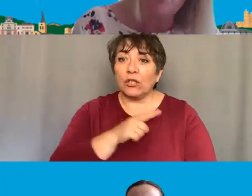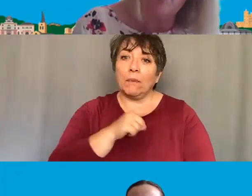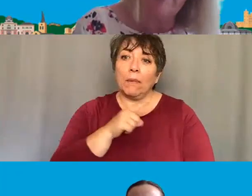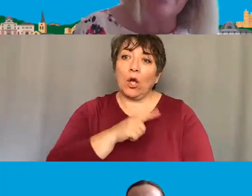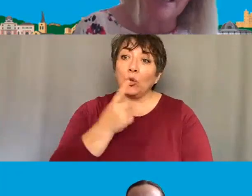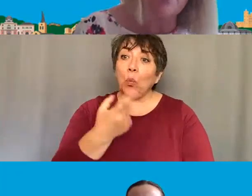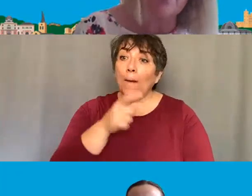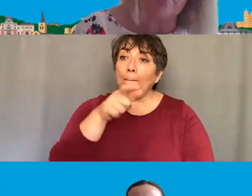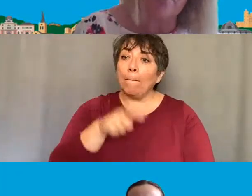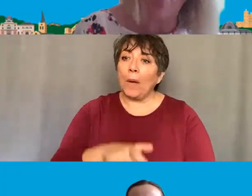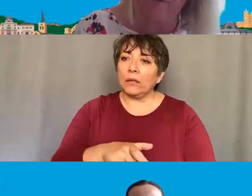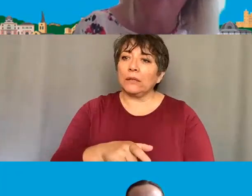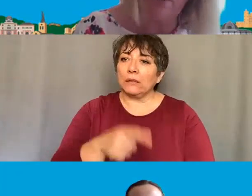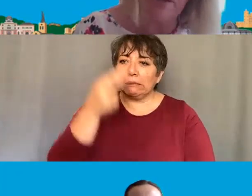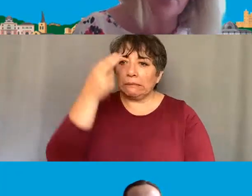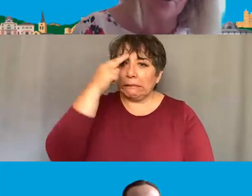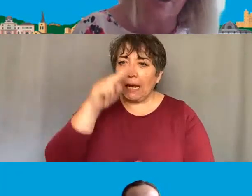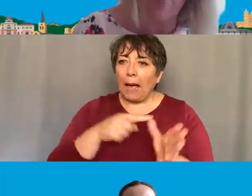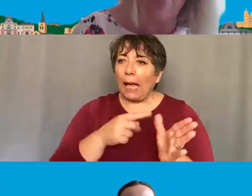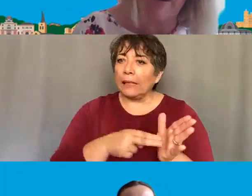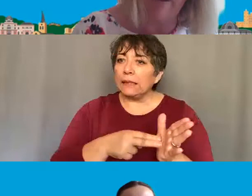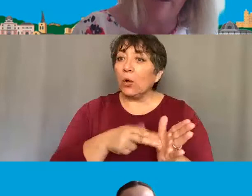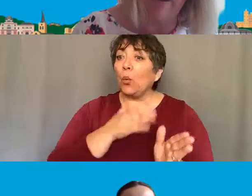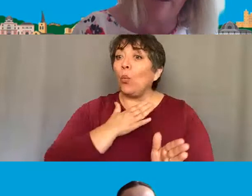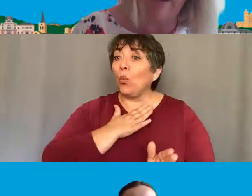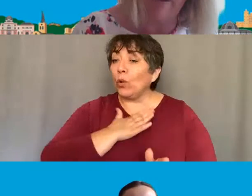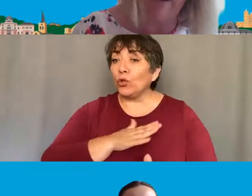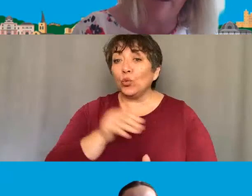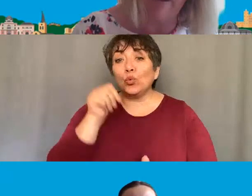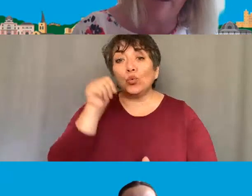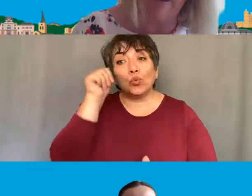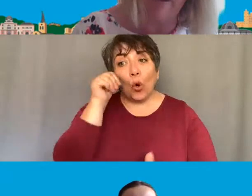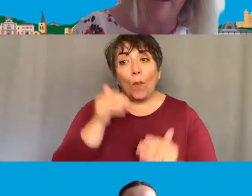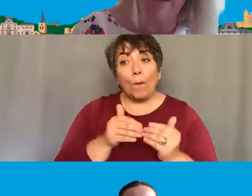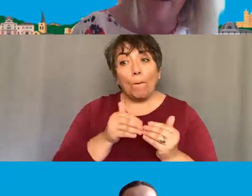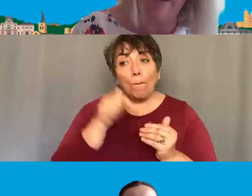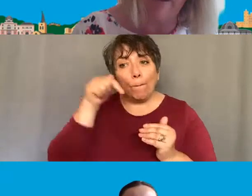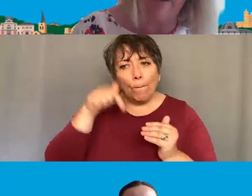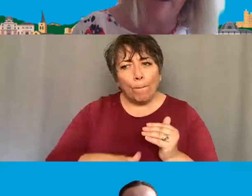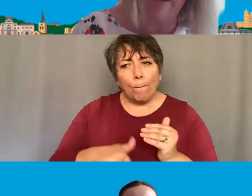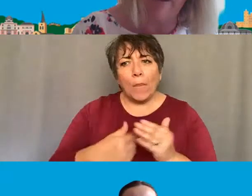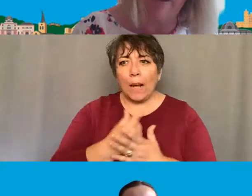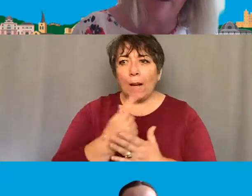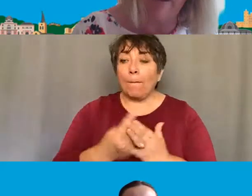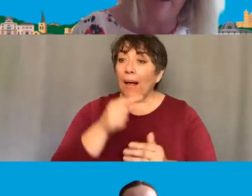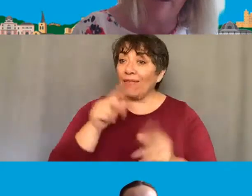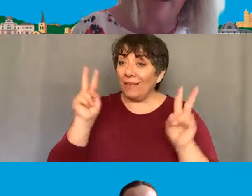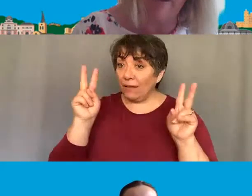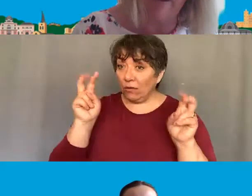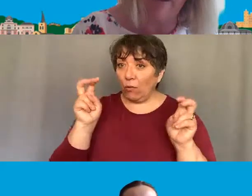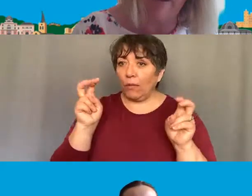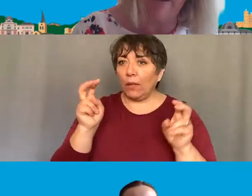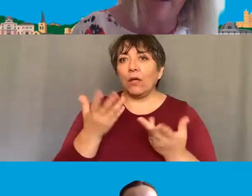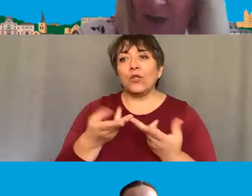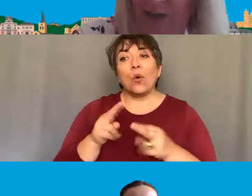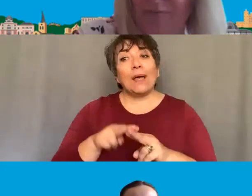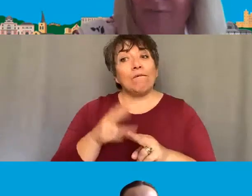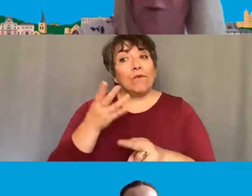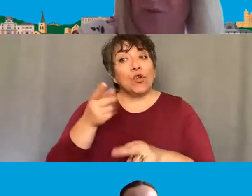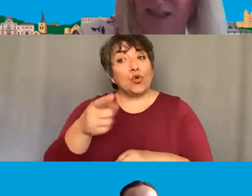think this would be a really useful topic for people to know more about, then please email us when Miriam sends